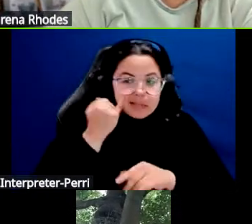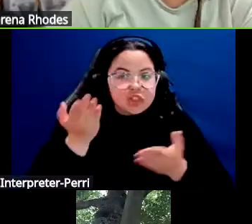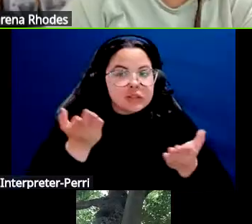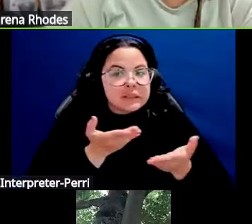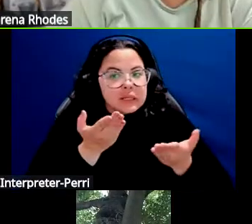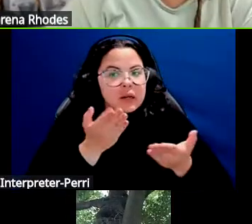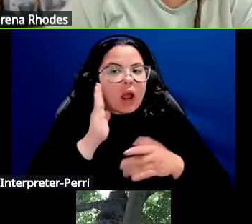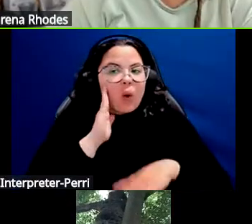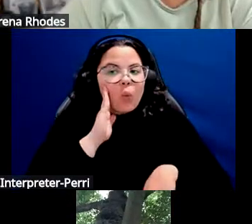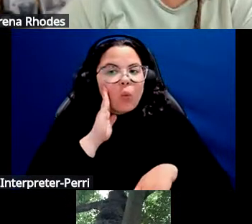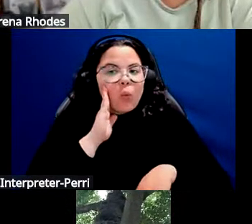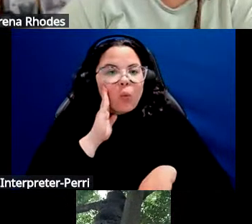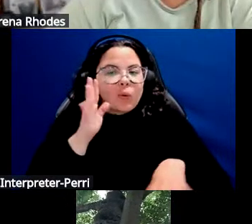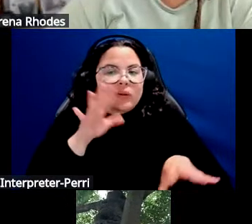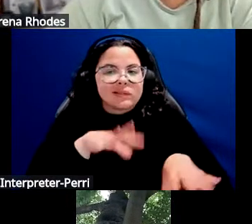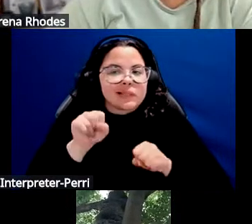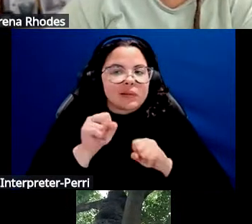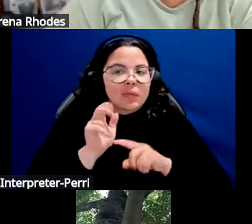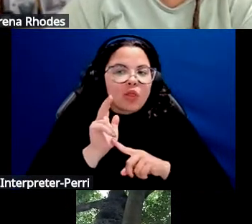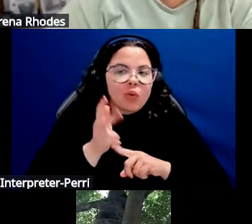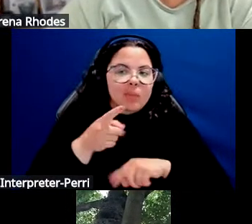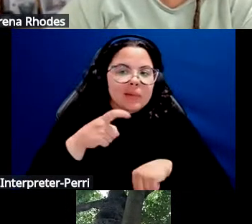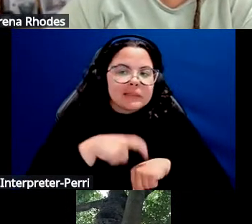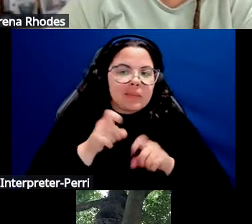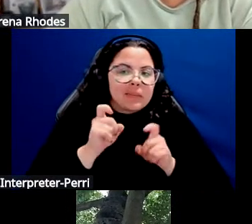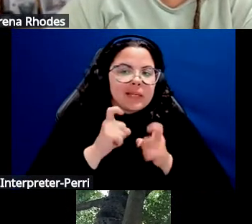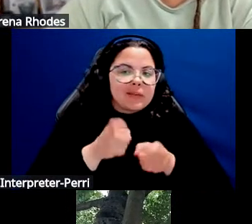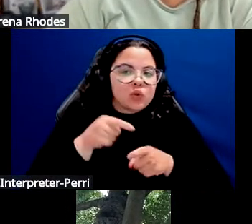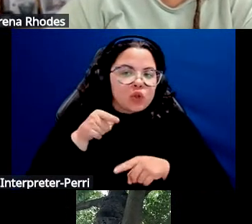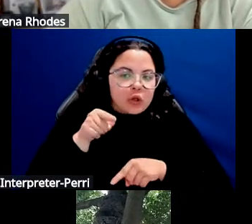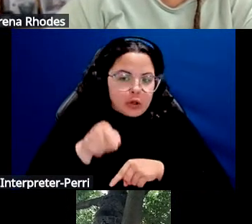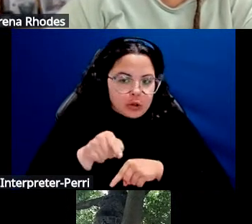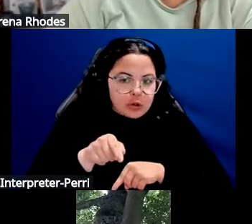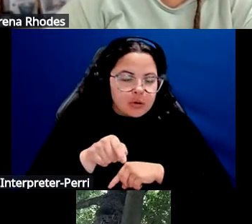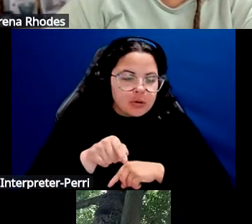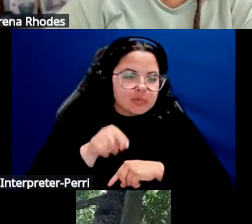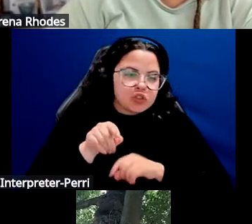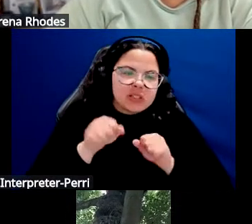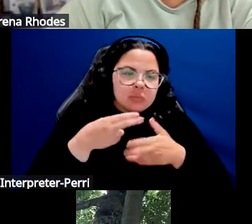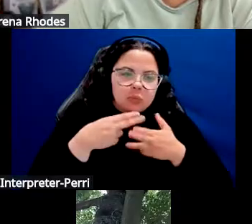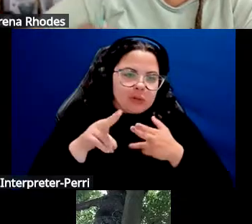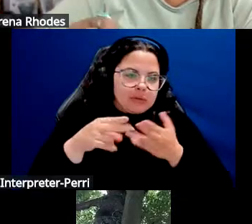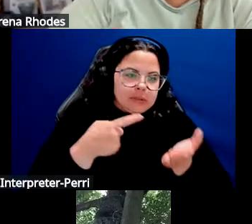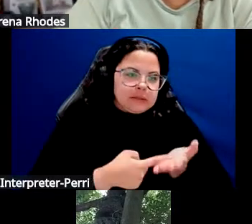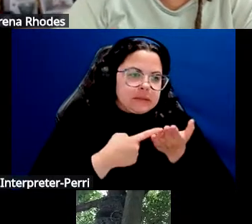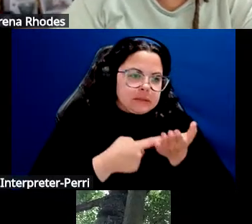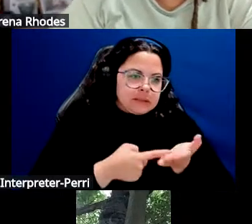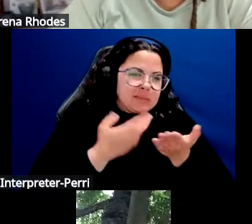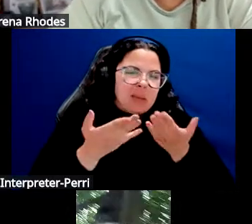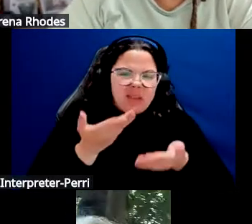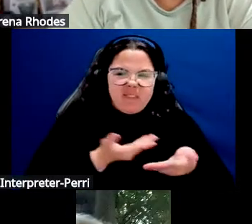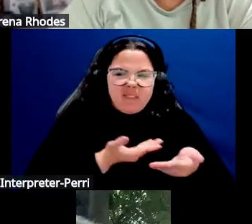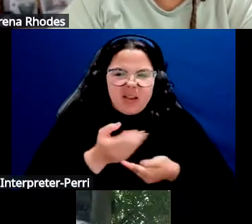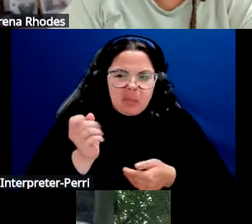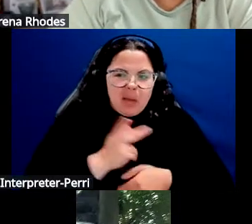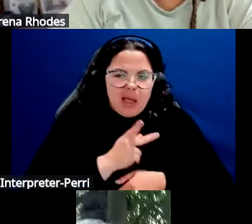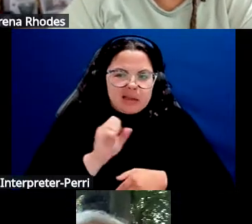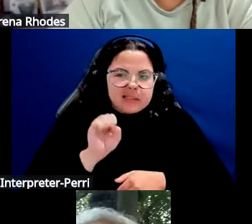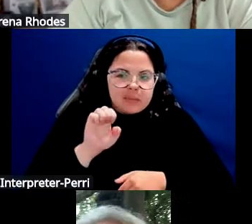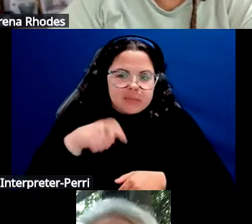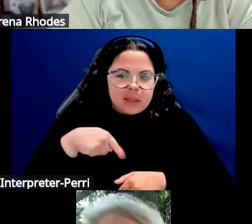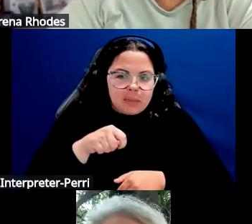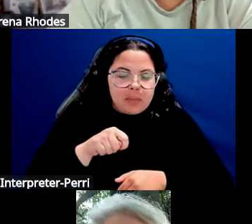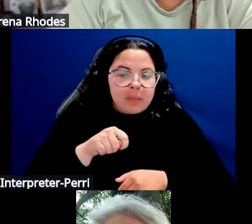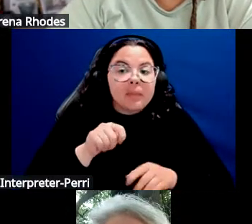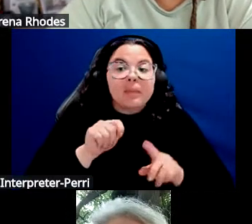take my 3 minutes of commissioner time and give it to her just to briefly discuss that and maybe invite her back in September after our recess. But